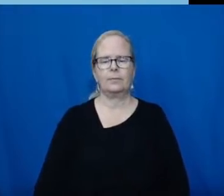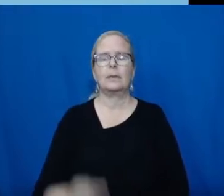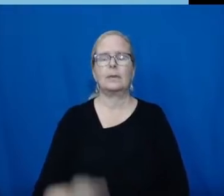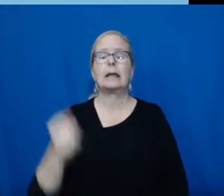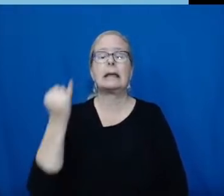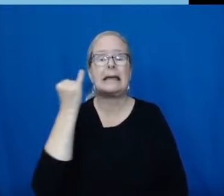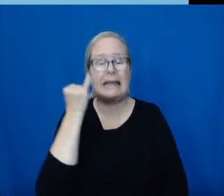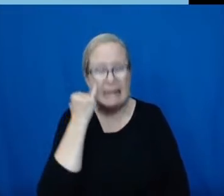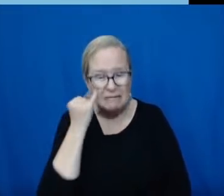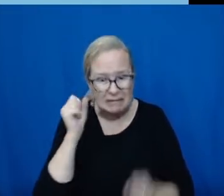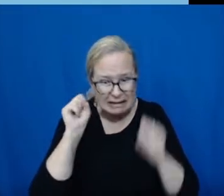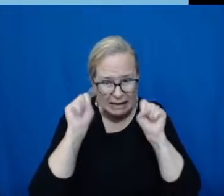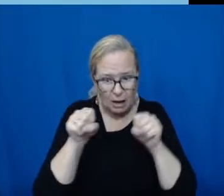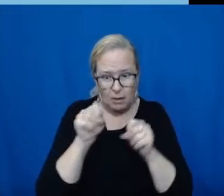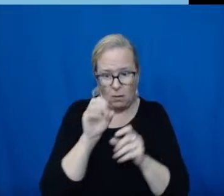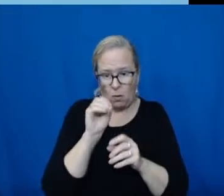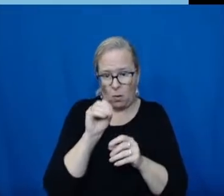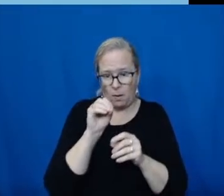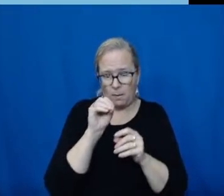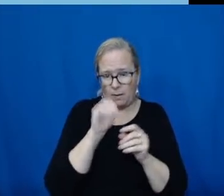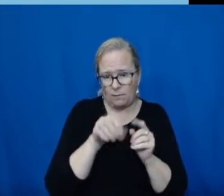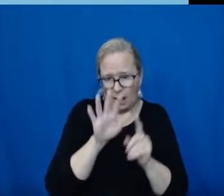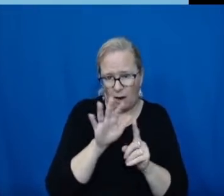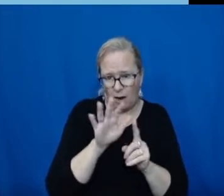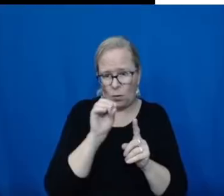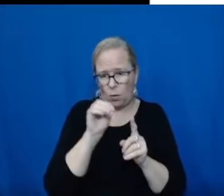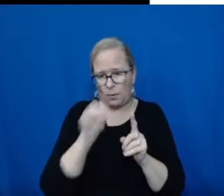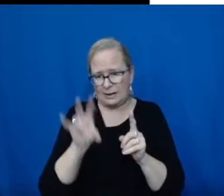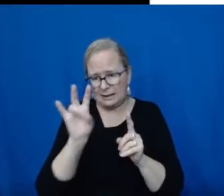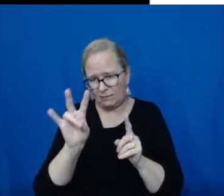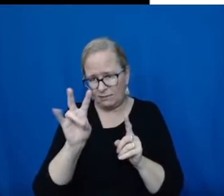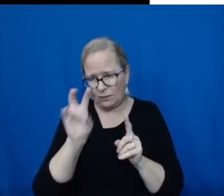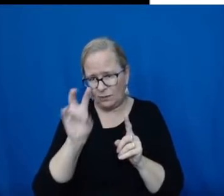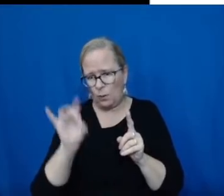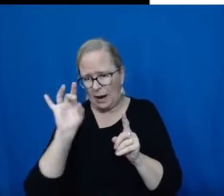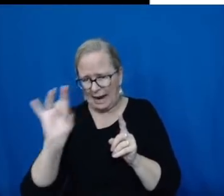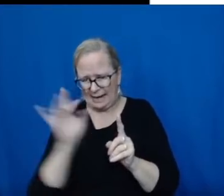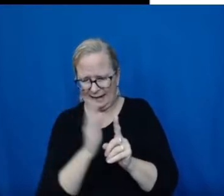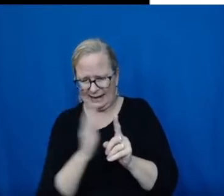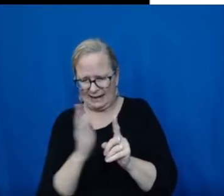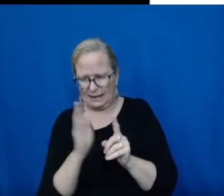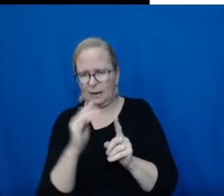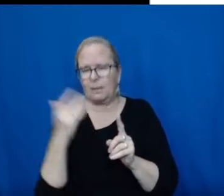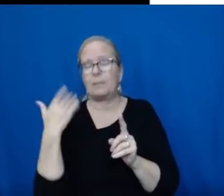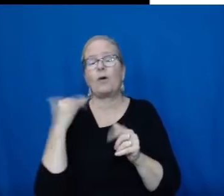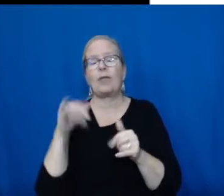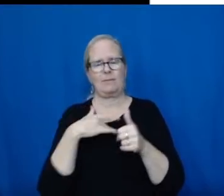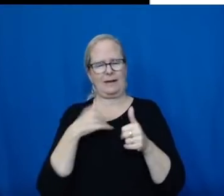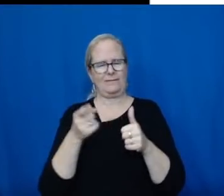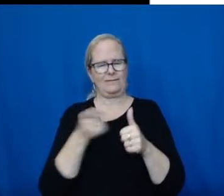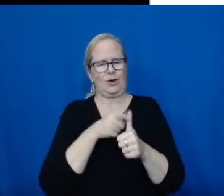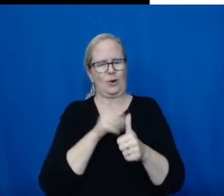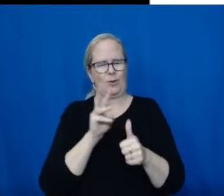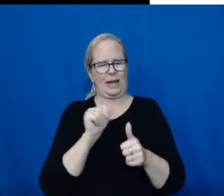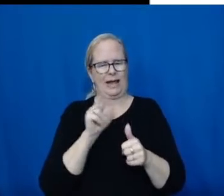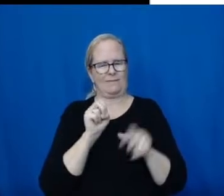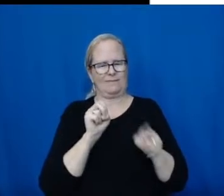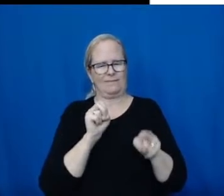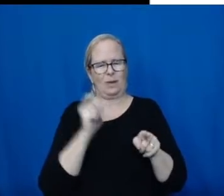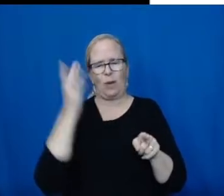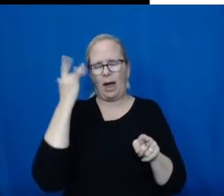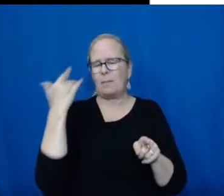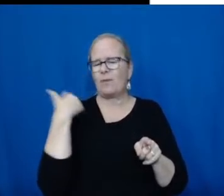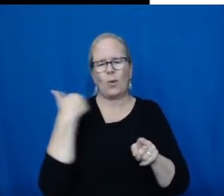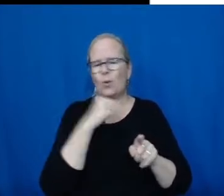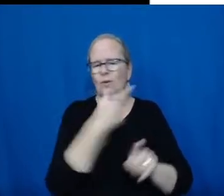with original variant, it was without vaccinations. In the second wave, it was with little vaccinations and fire